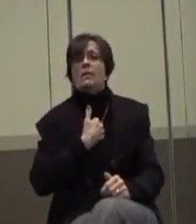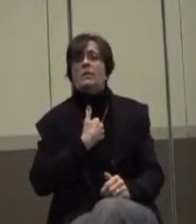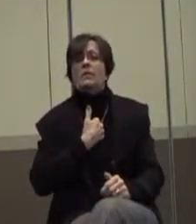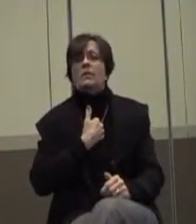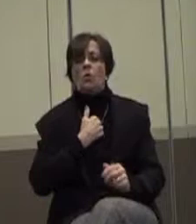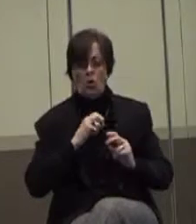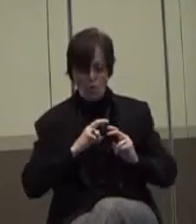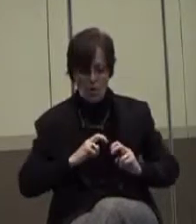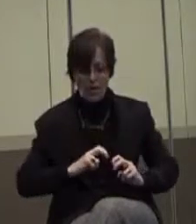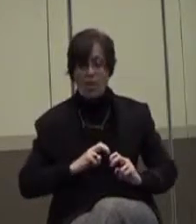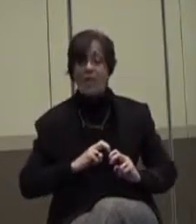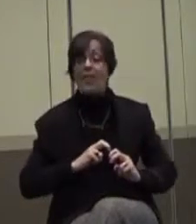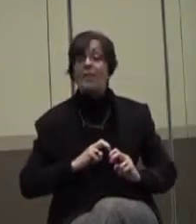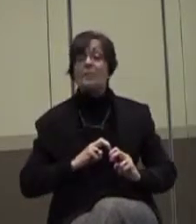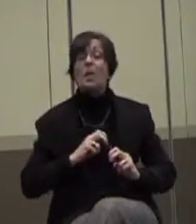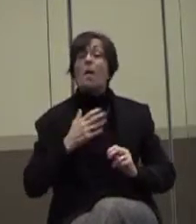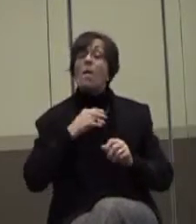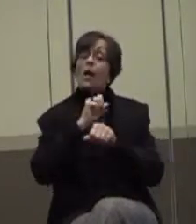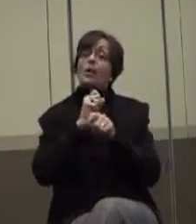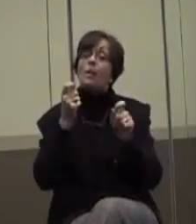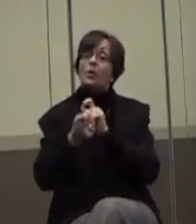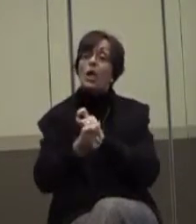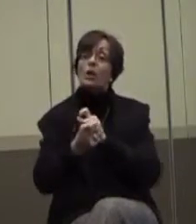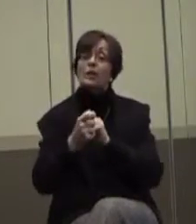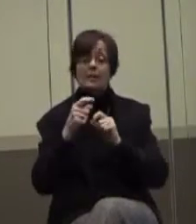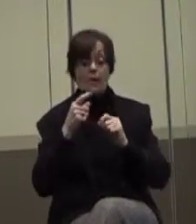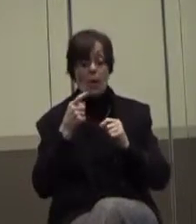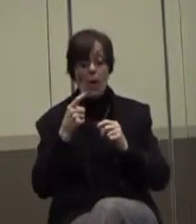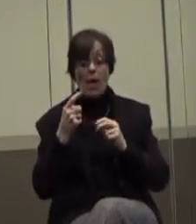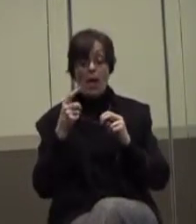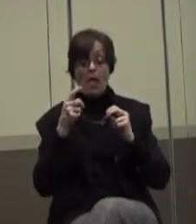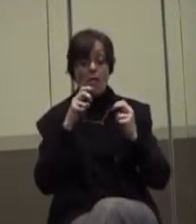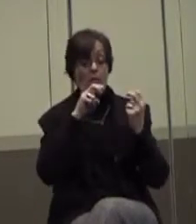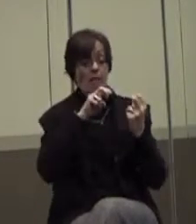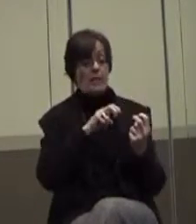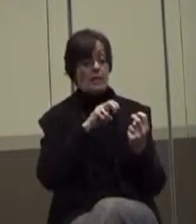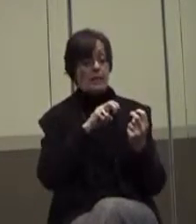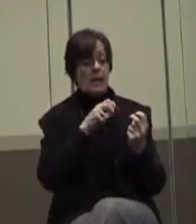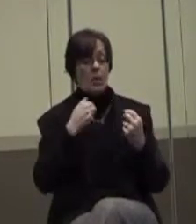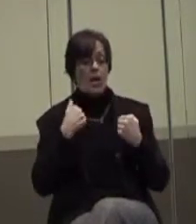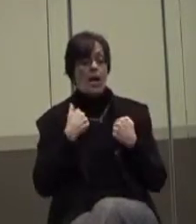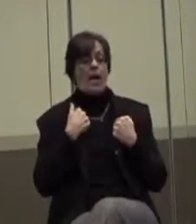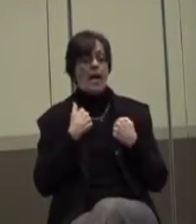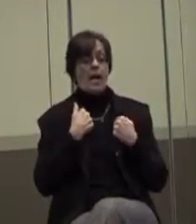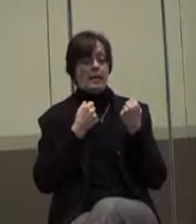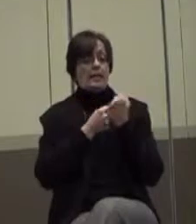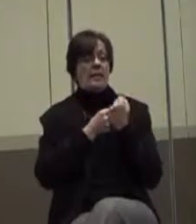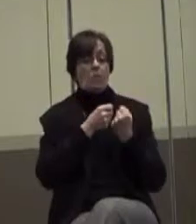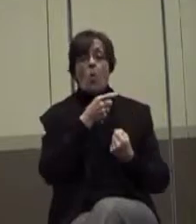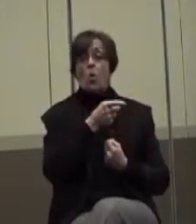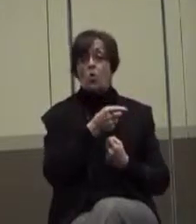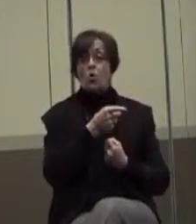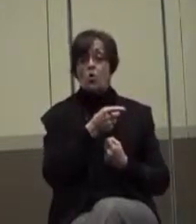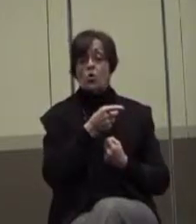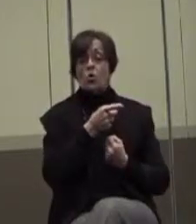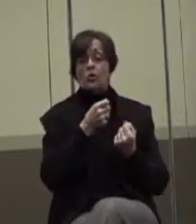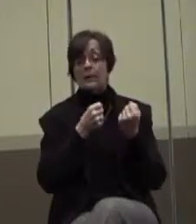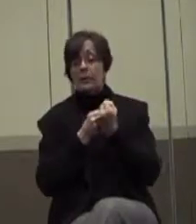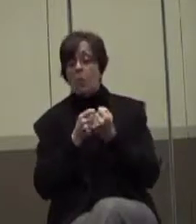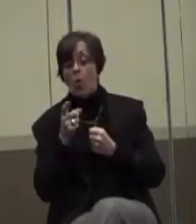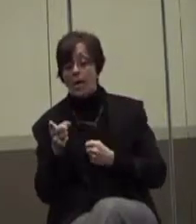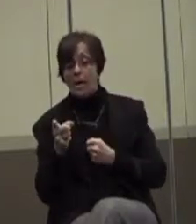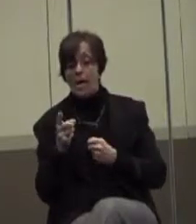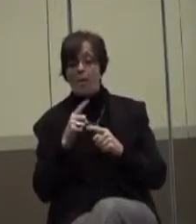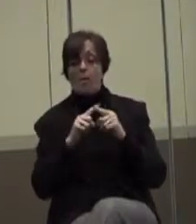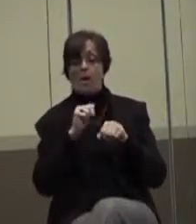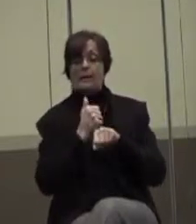job changes. As the person sitting down with her, I begin to be somebody who can support her or him,